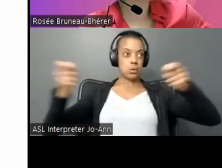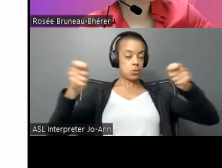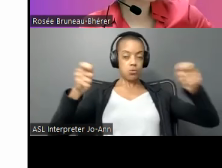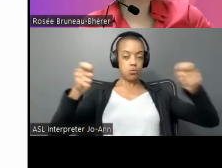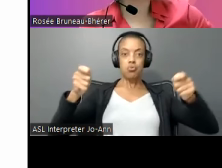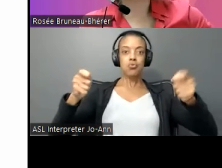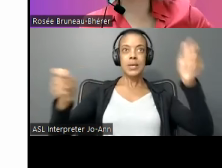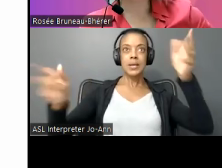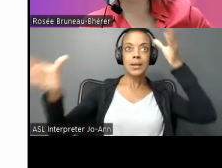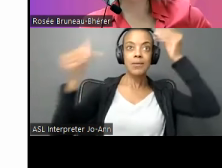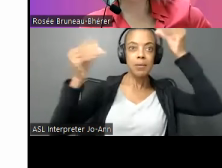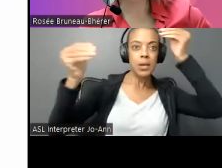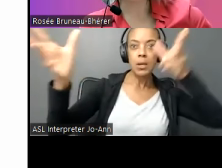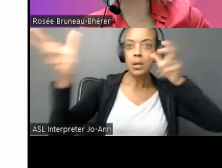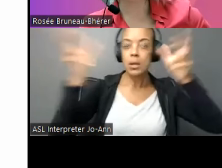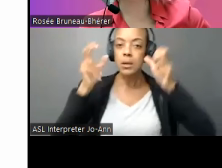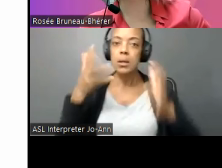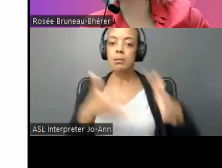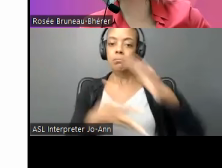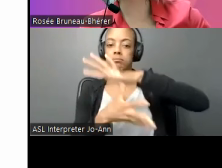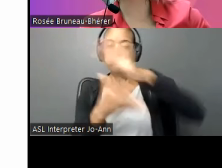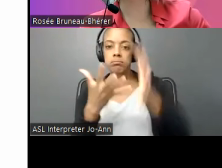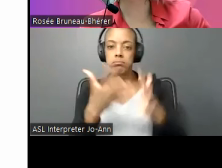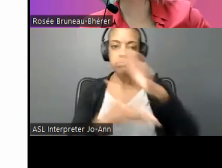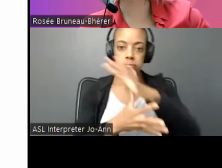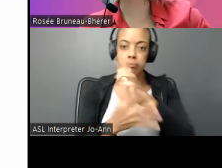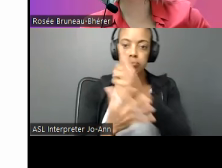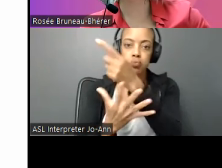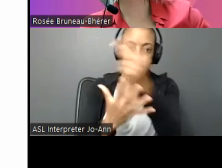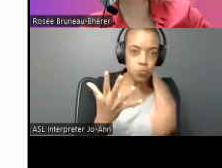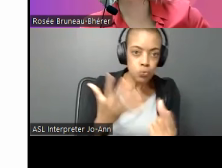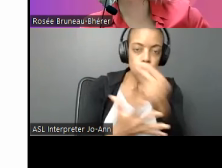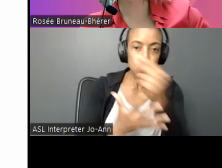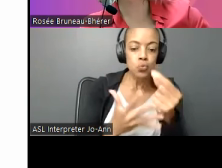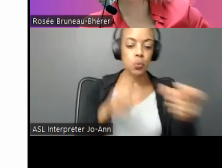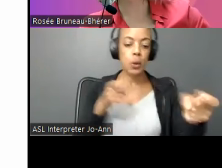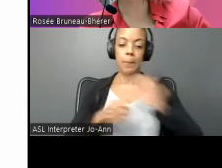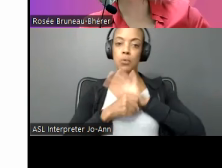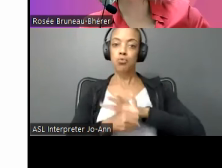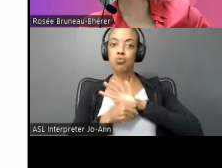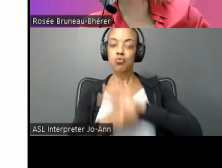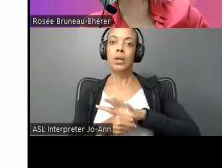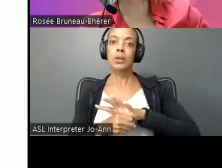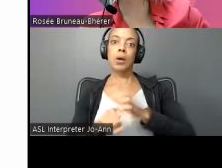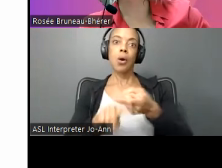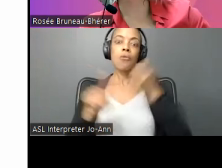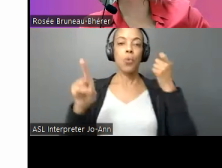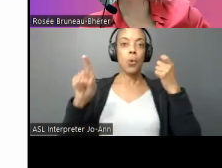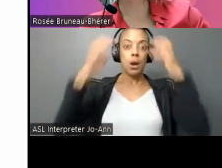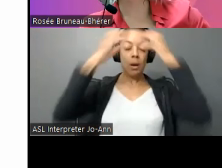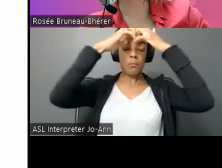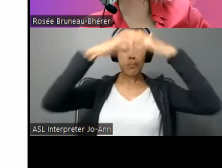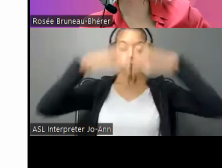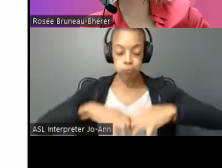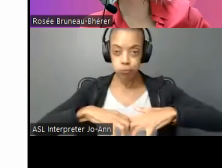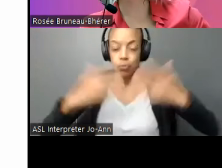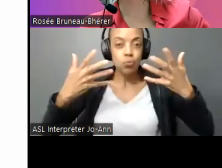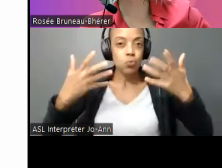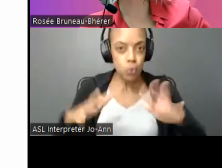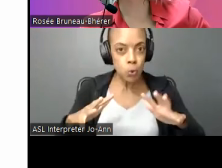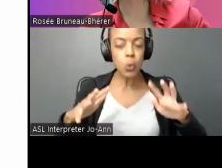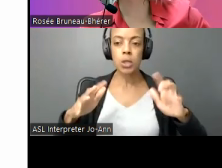information, prioritize tasks, and above all, find ways to manage stress and avoid mental collisions along the way. Having this ability is